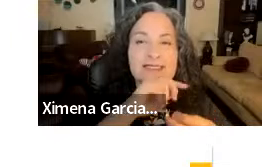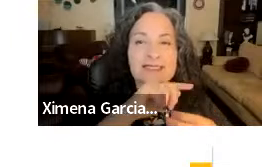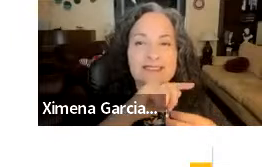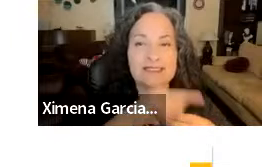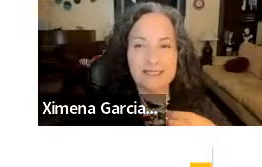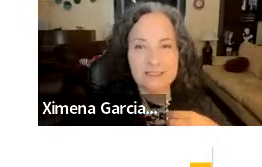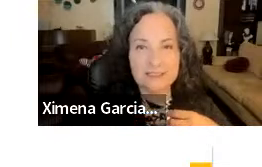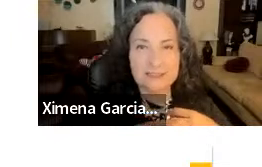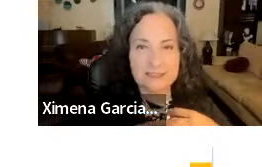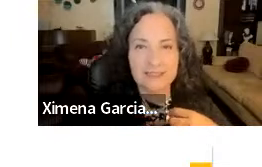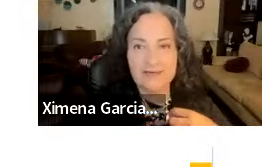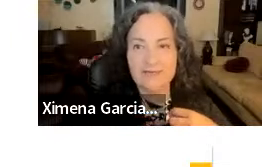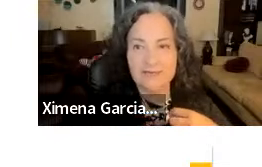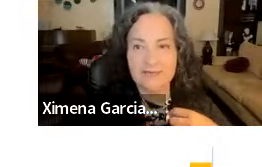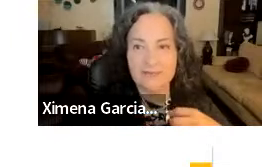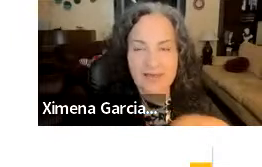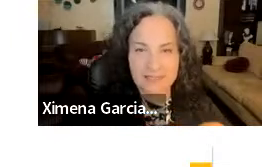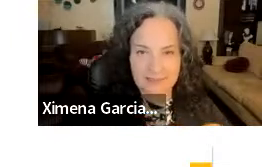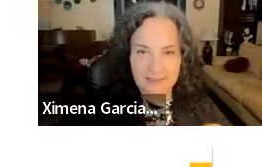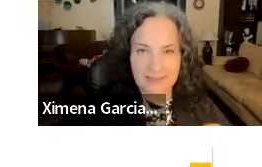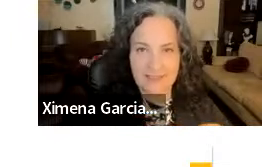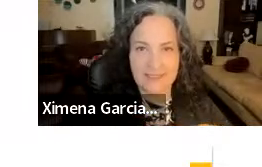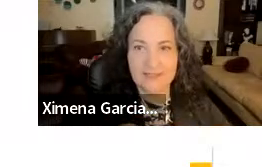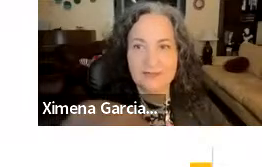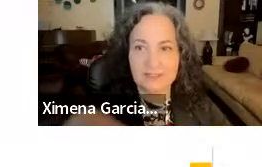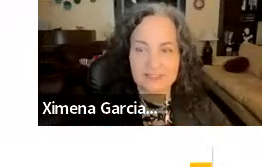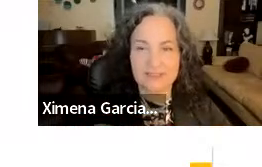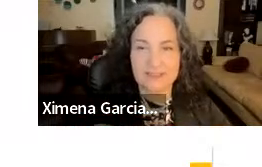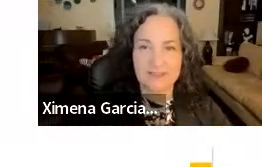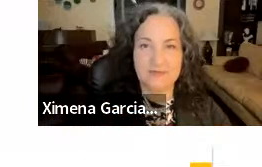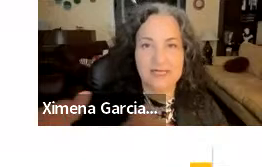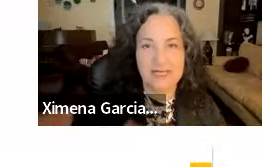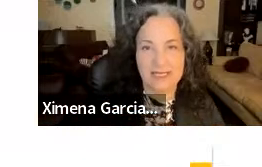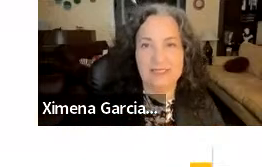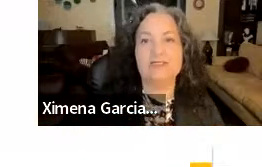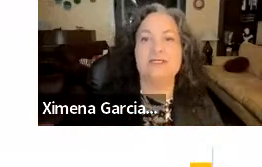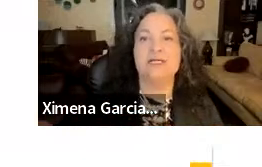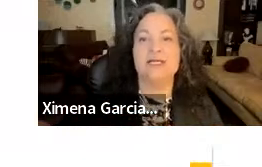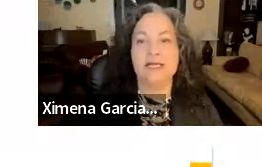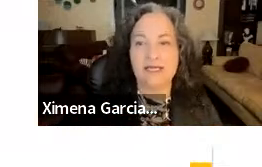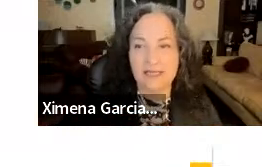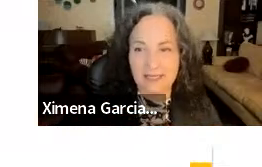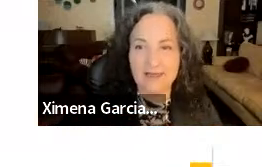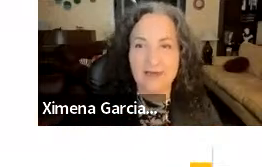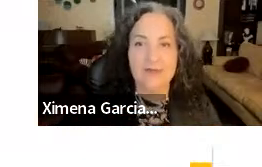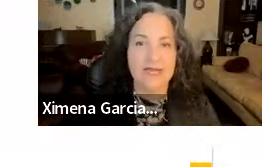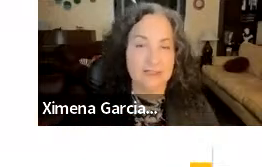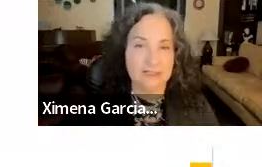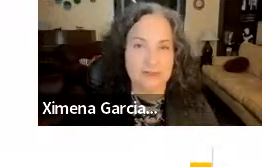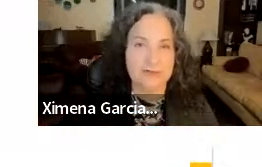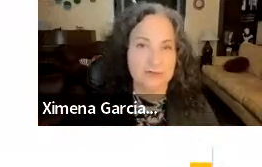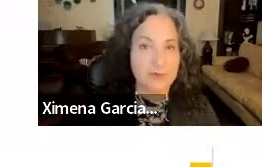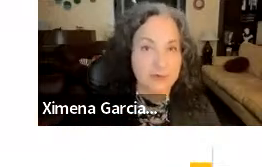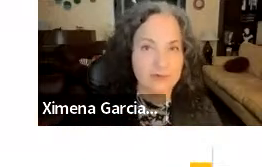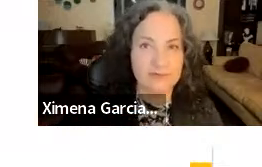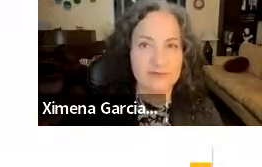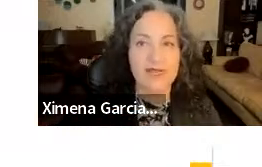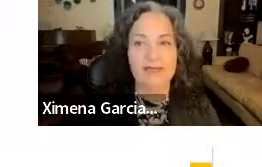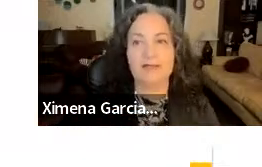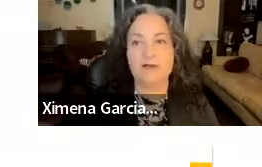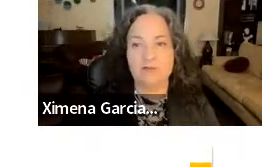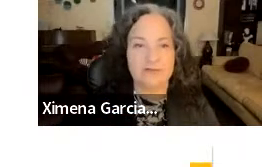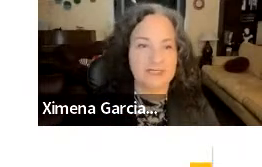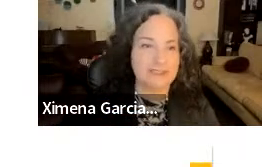looks like intentions to get vaccinated increase with age, income, and insurance for both the